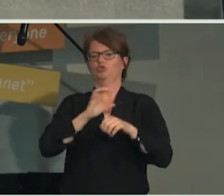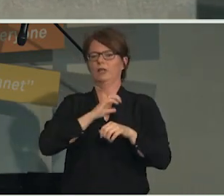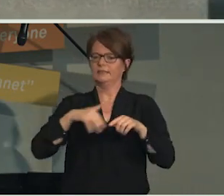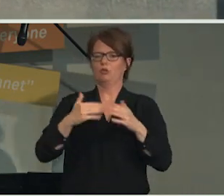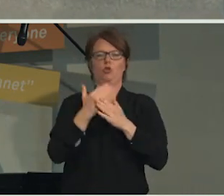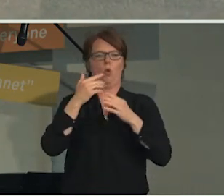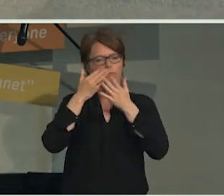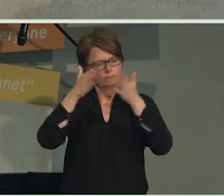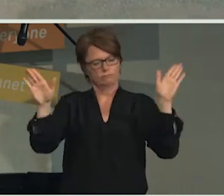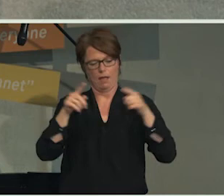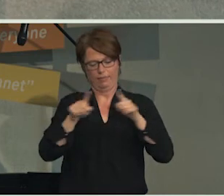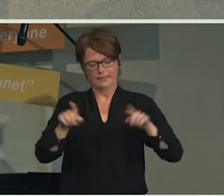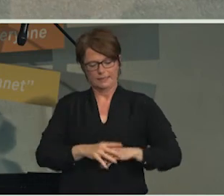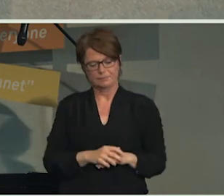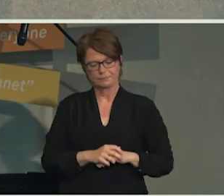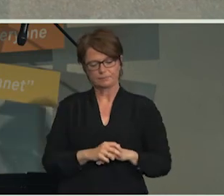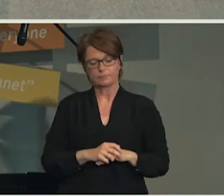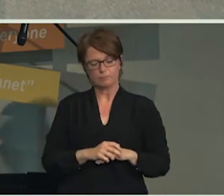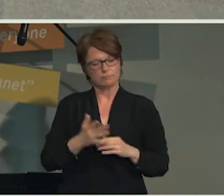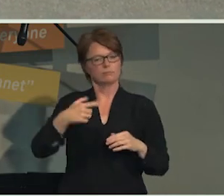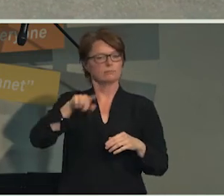means, 19 authors